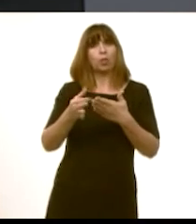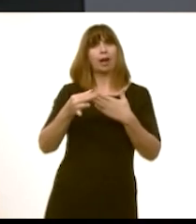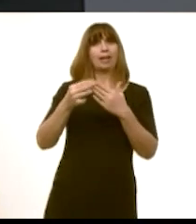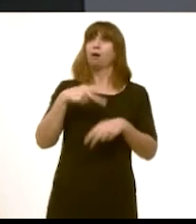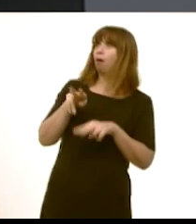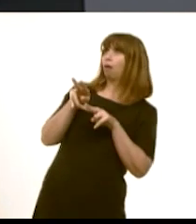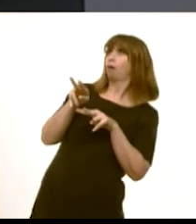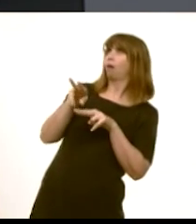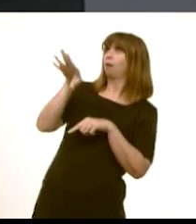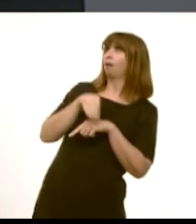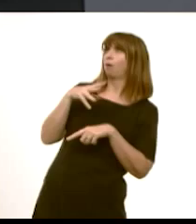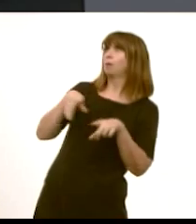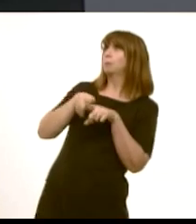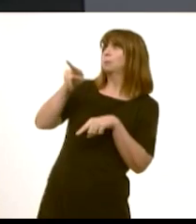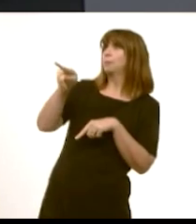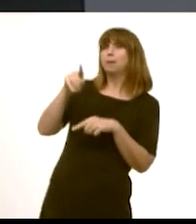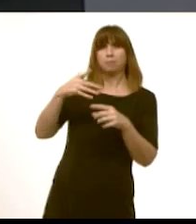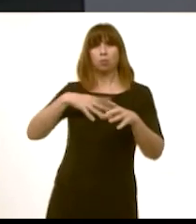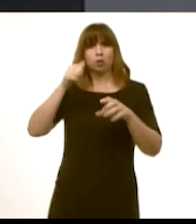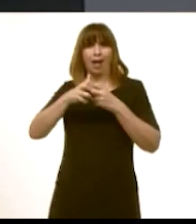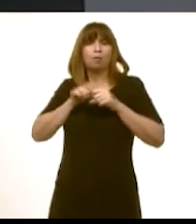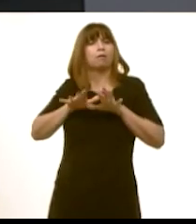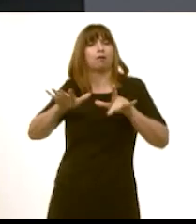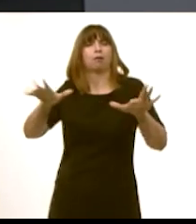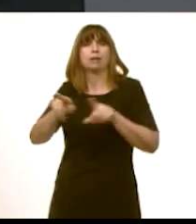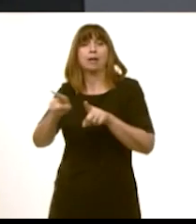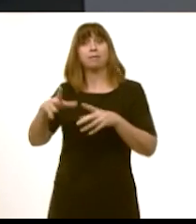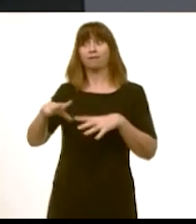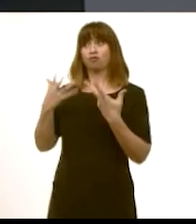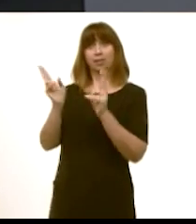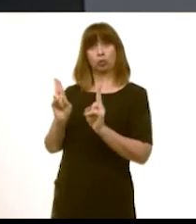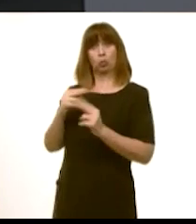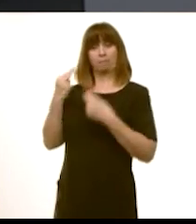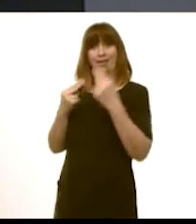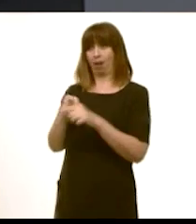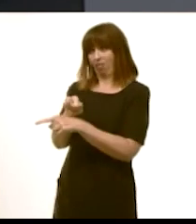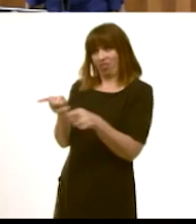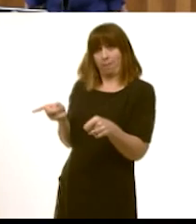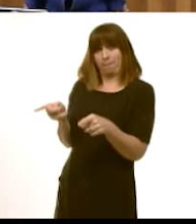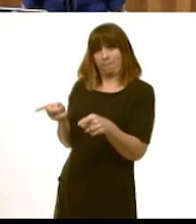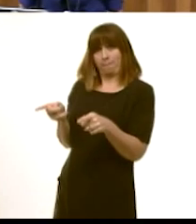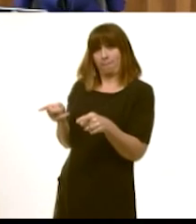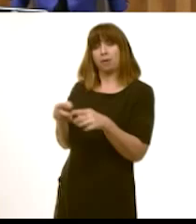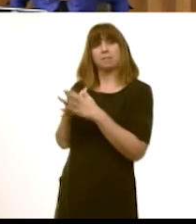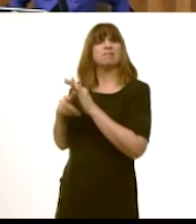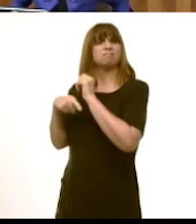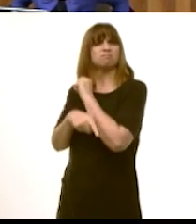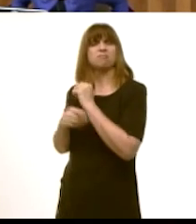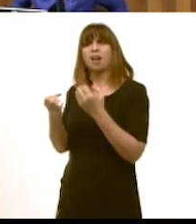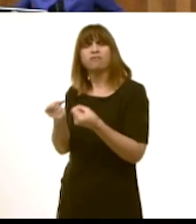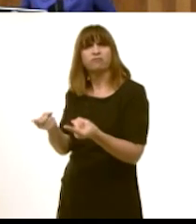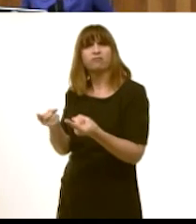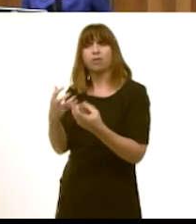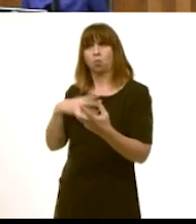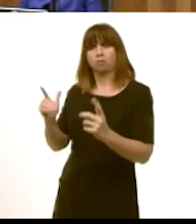drive up outcomes for all pupils and free school meal pupils in particular? Well,